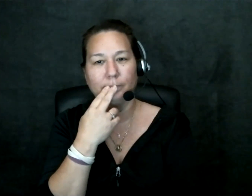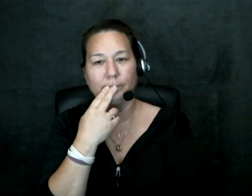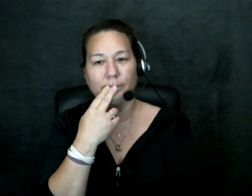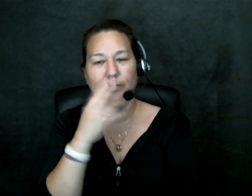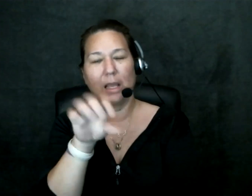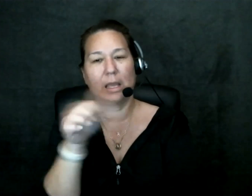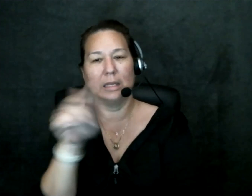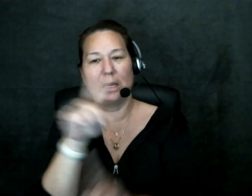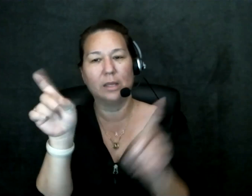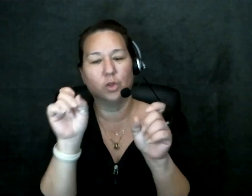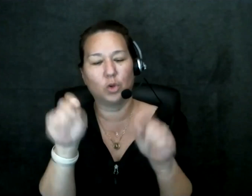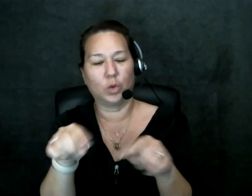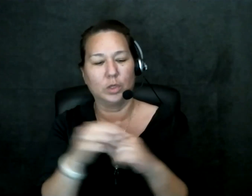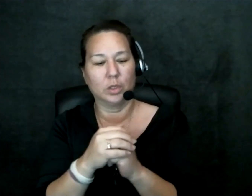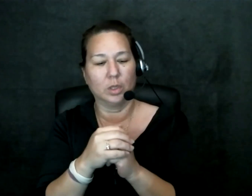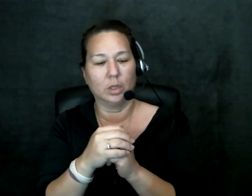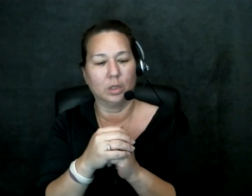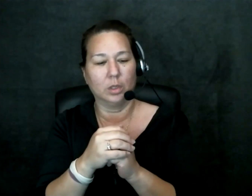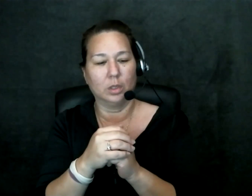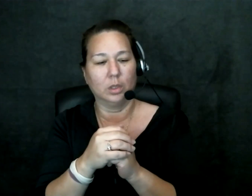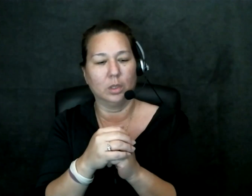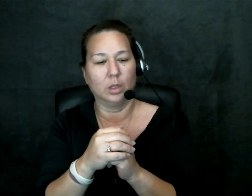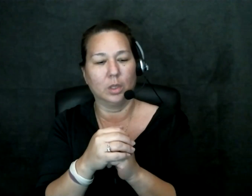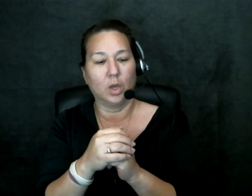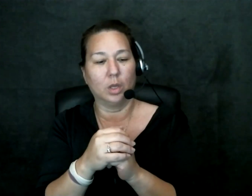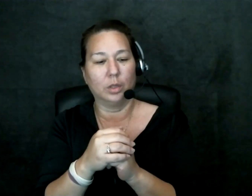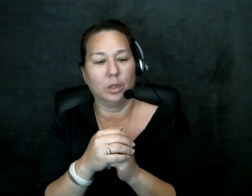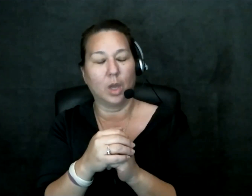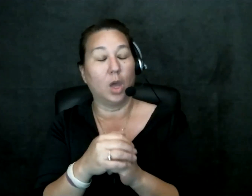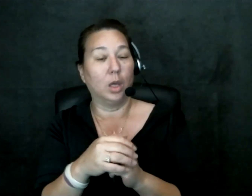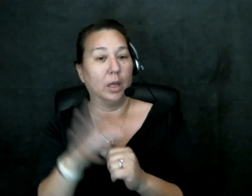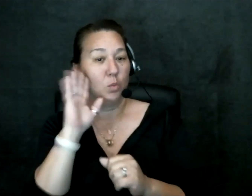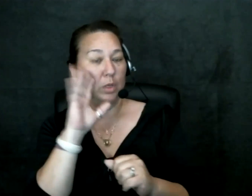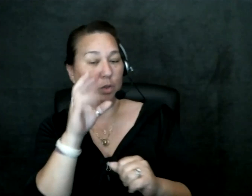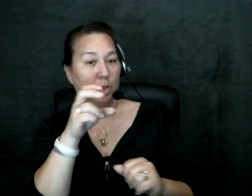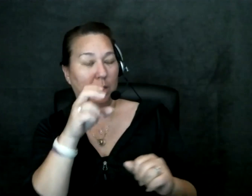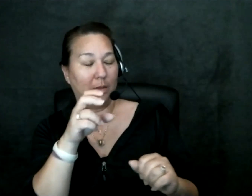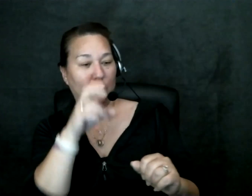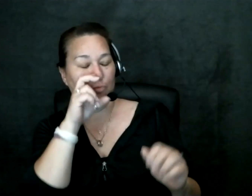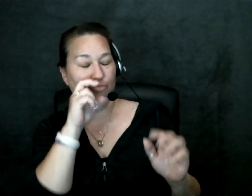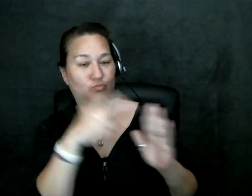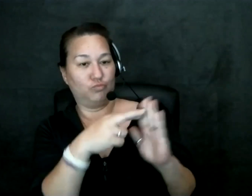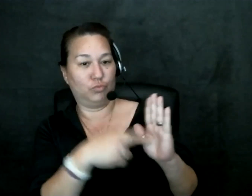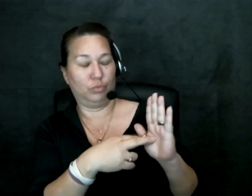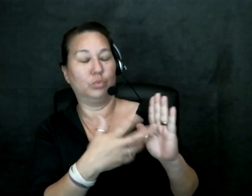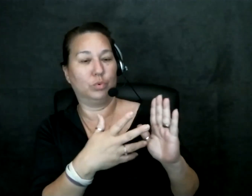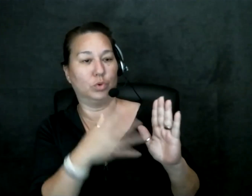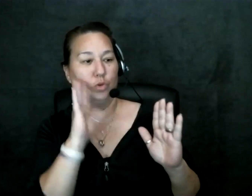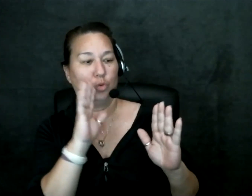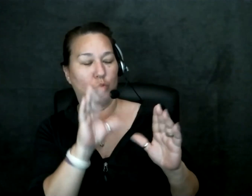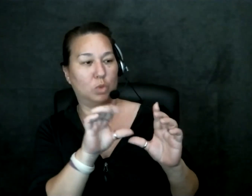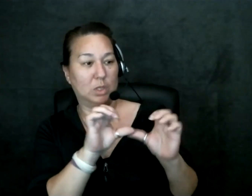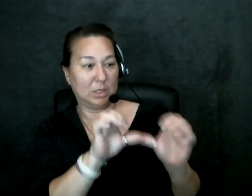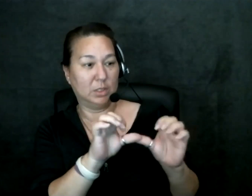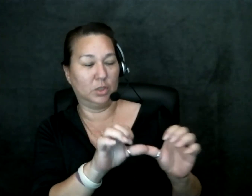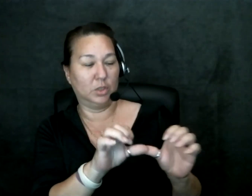Another question is, will restrictions continue when serving food? During the past year, restaurants